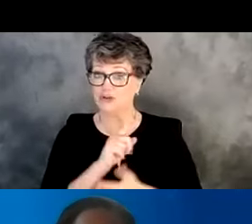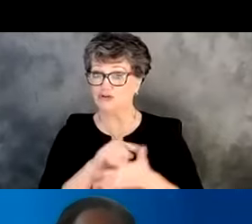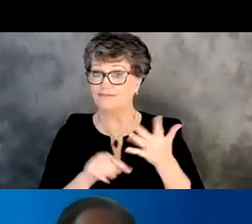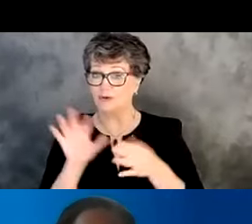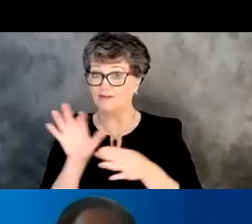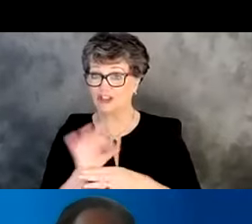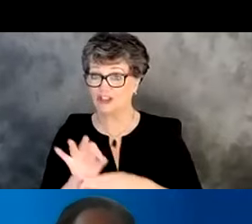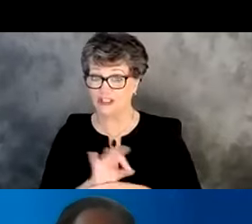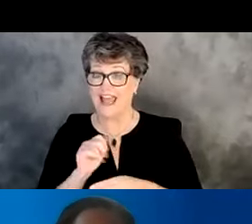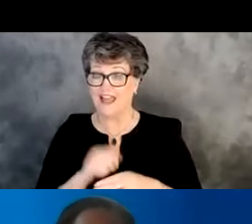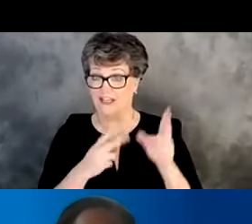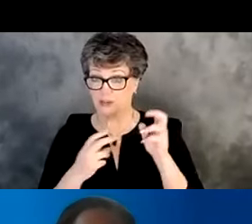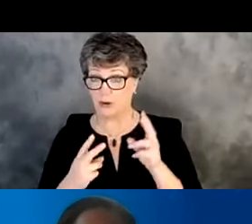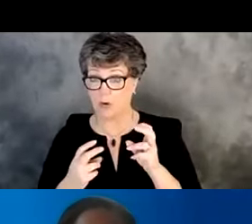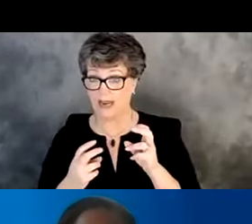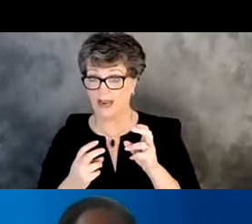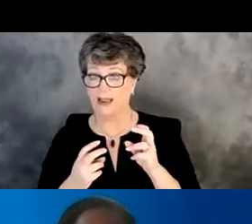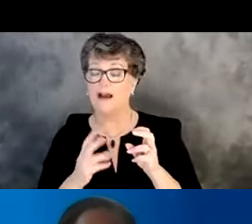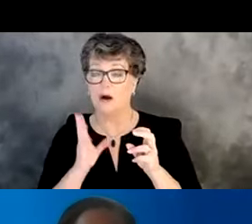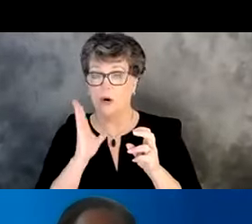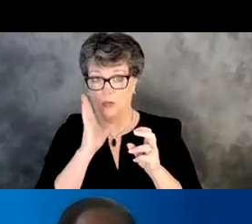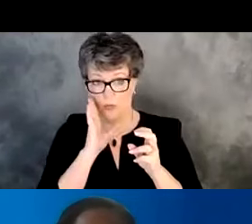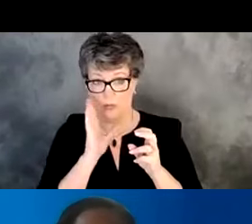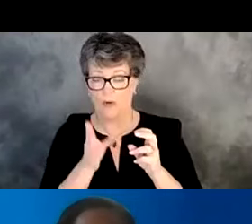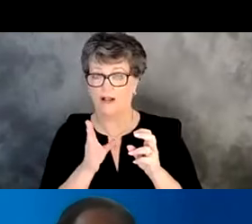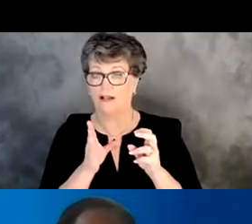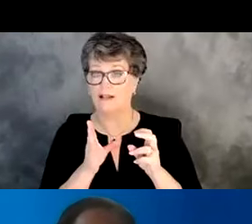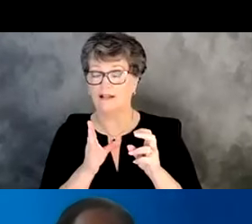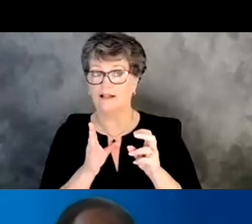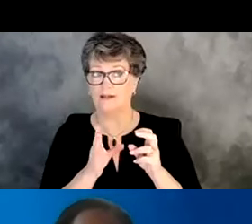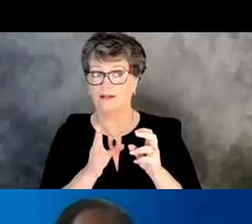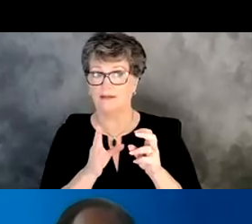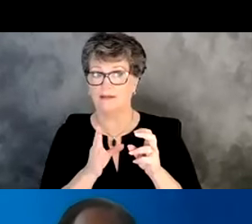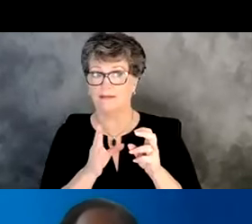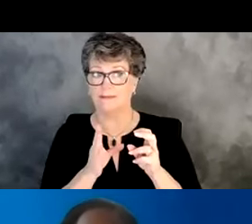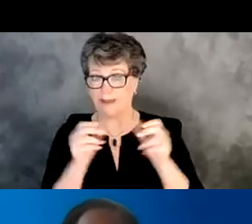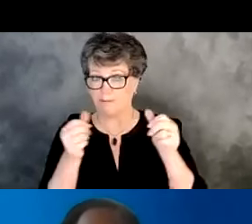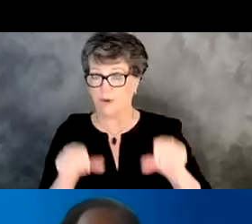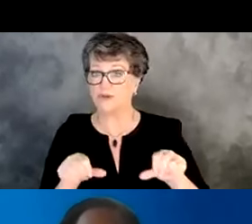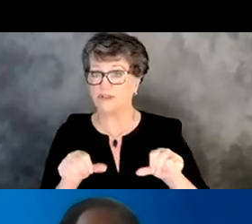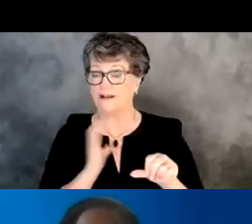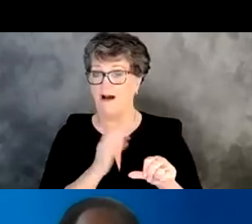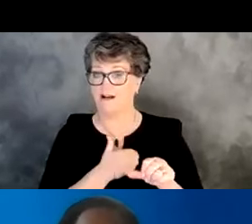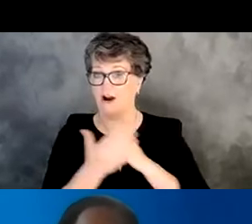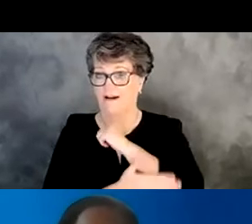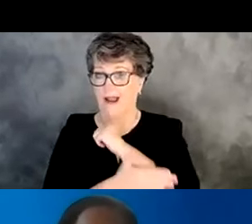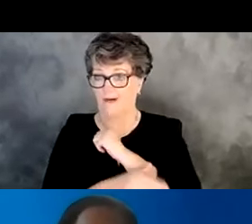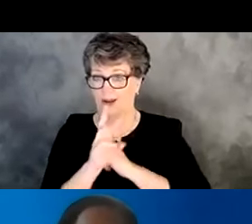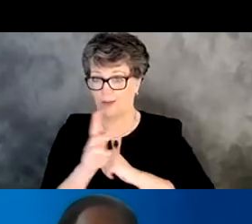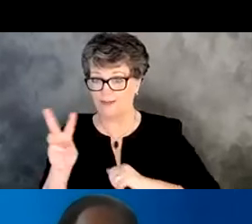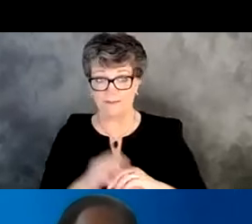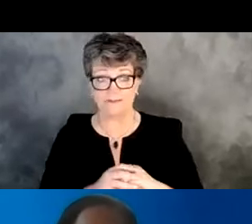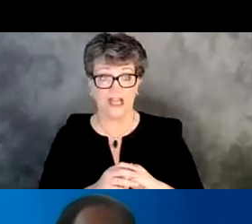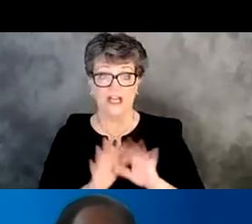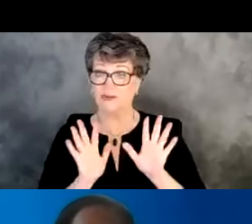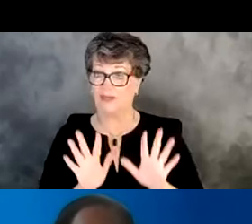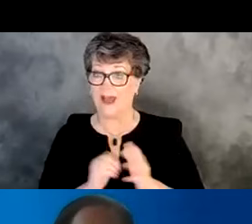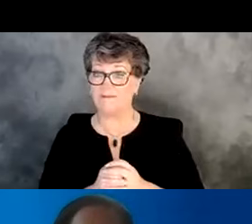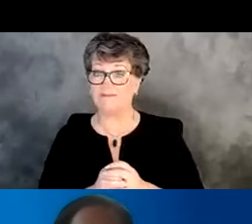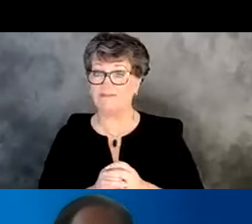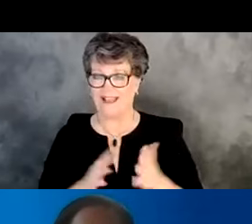This recording will be, this webinar will be recorded and posted on our county website. So with that said, I have